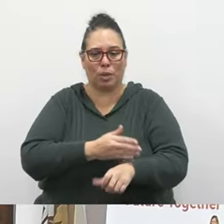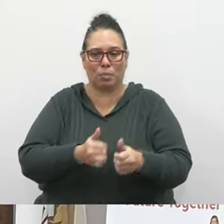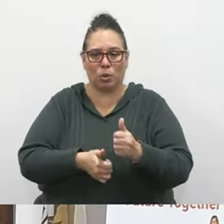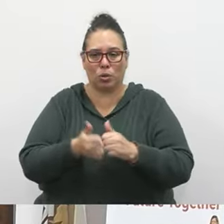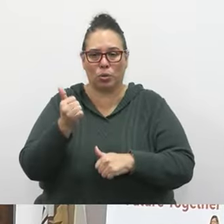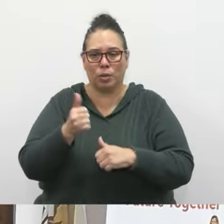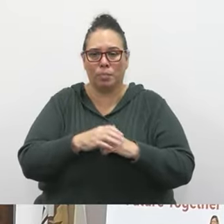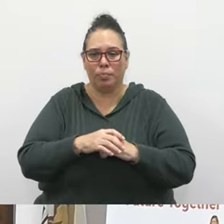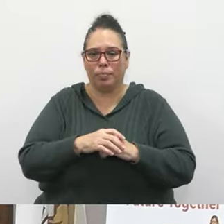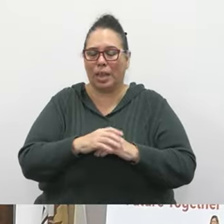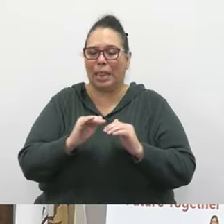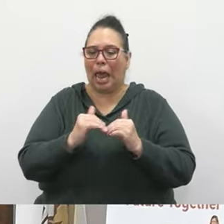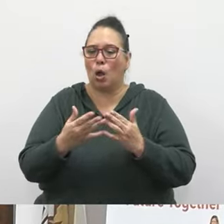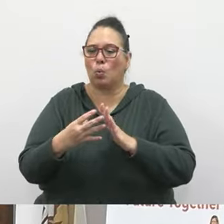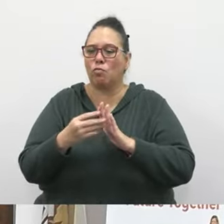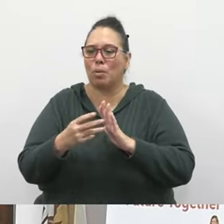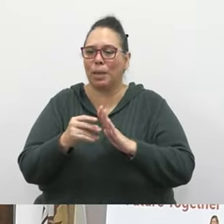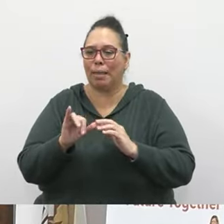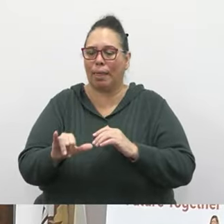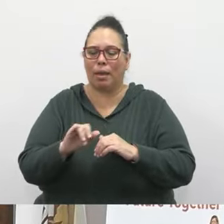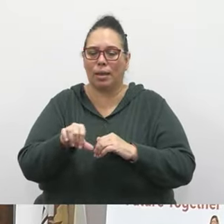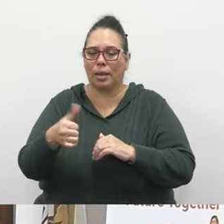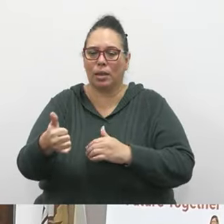can replicate elsewhere?